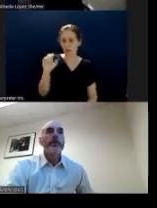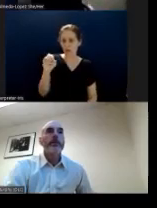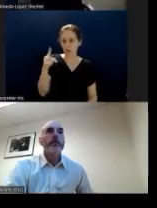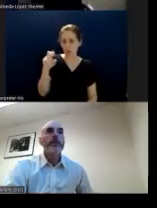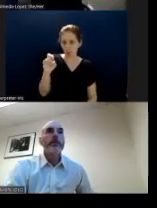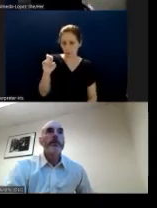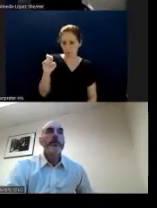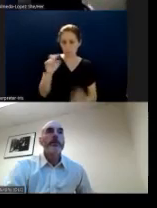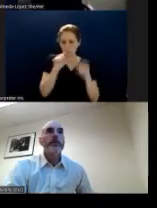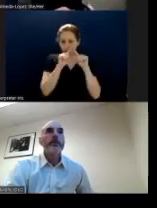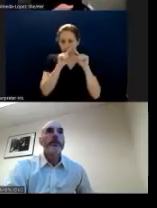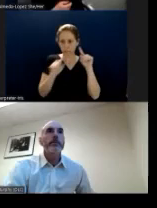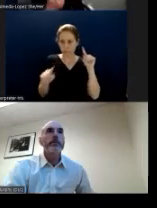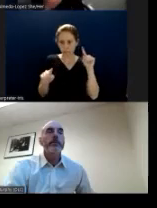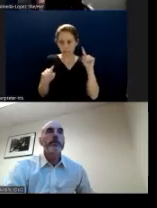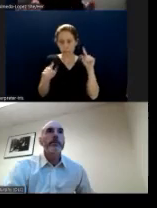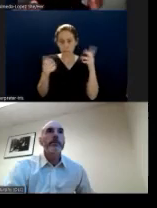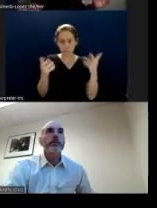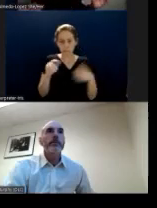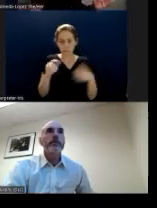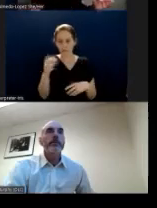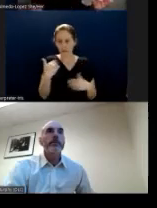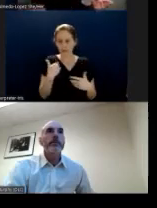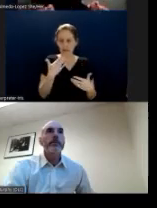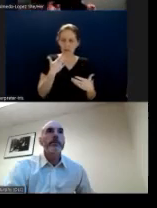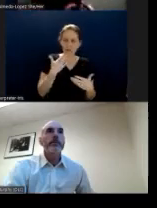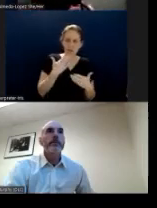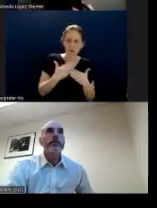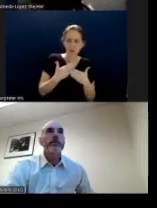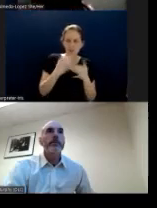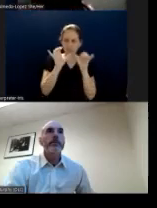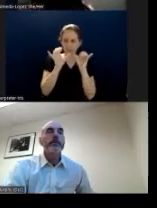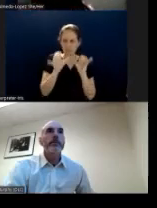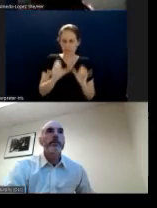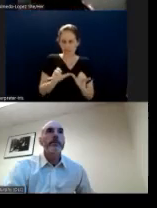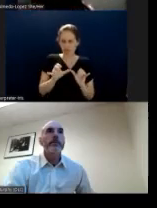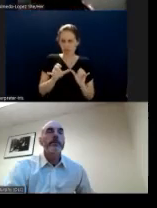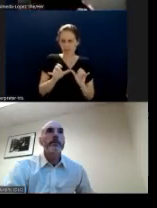And as long as you have a decent way of measuring,